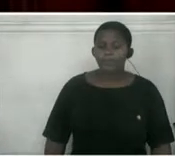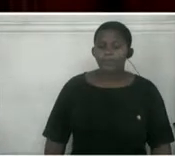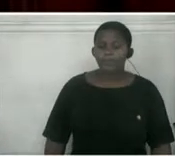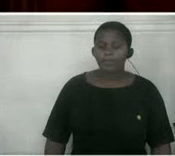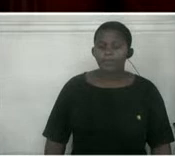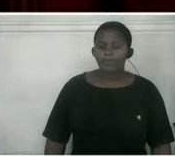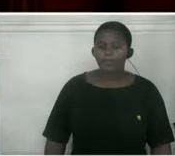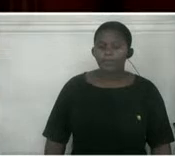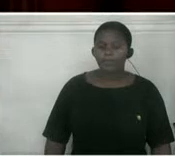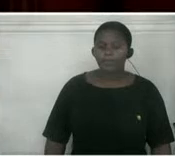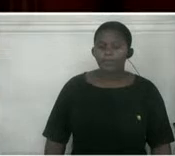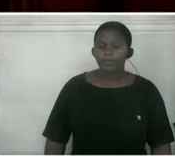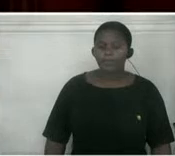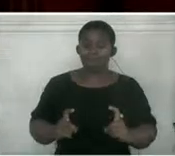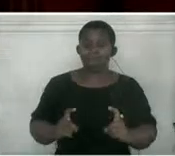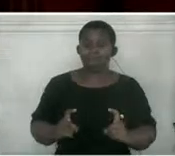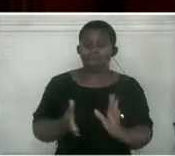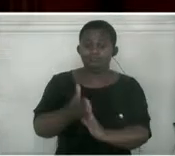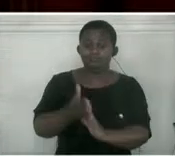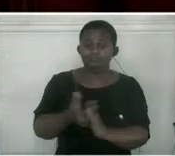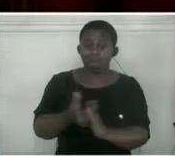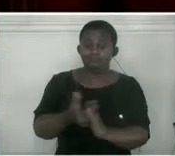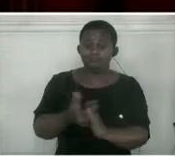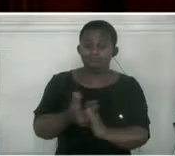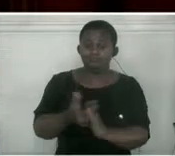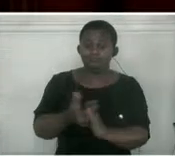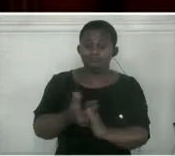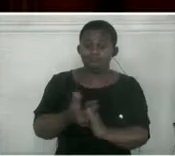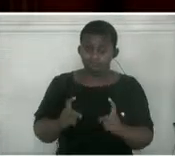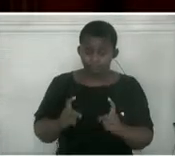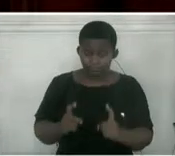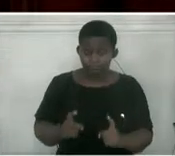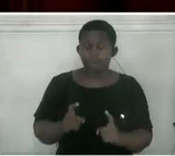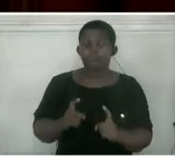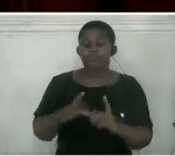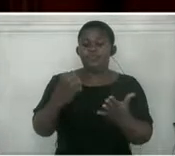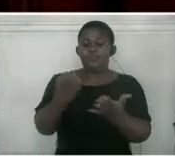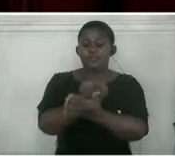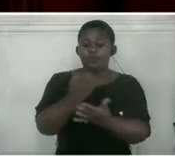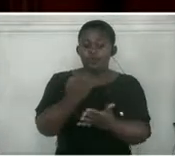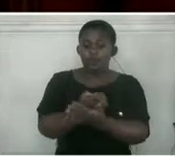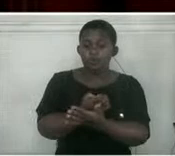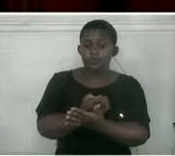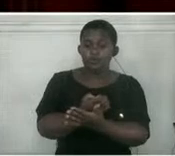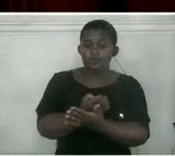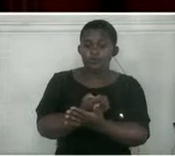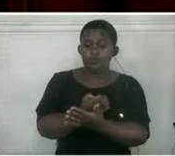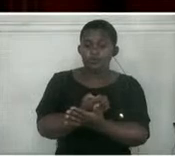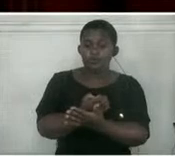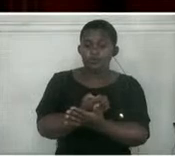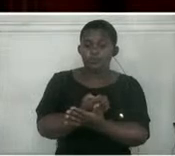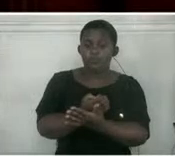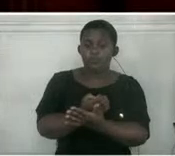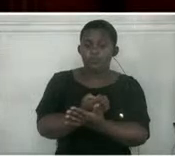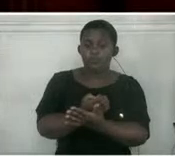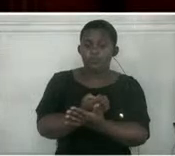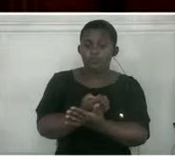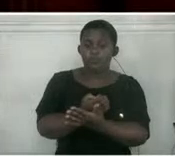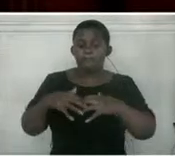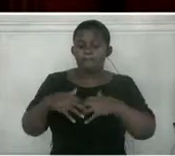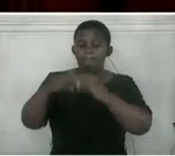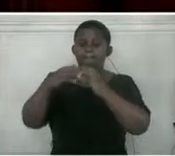To accelerate economic development in the province through establishment of